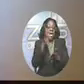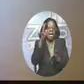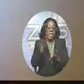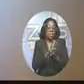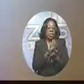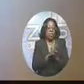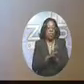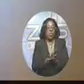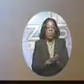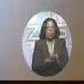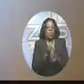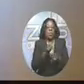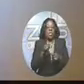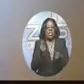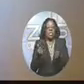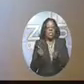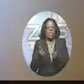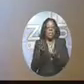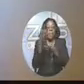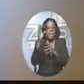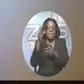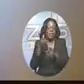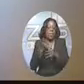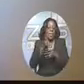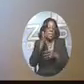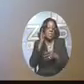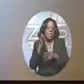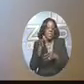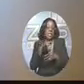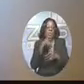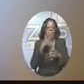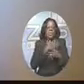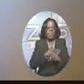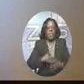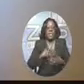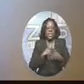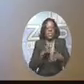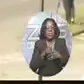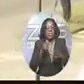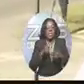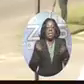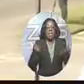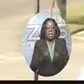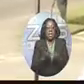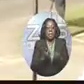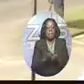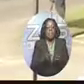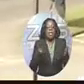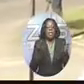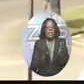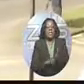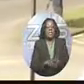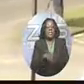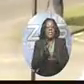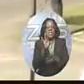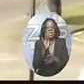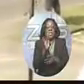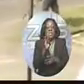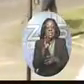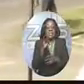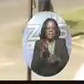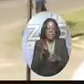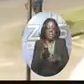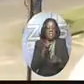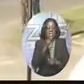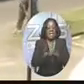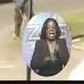the title. Coach Norris Bain, he's one of the tournament organizers, says he was pleased with the entire thing. This was the 17th annual Tabernacle Thanksgiving